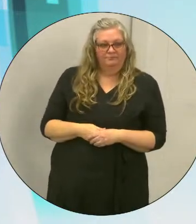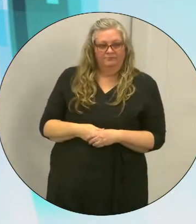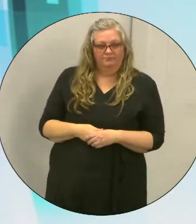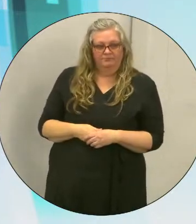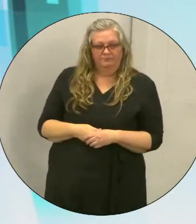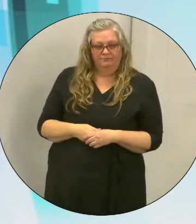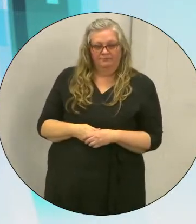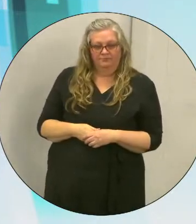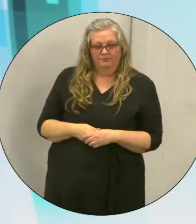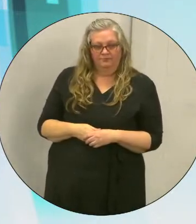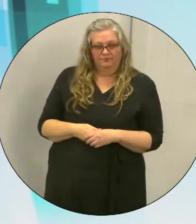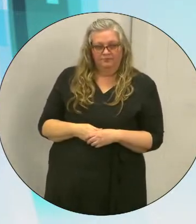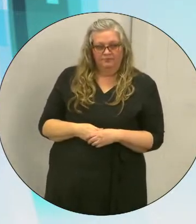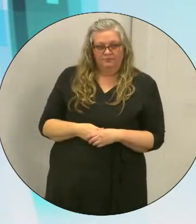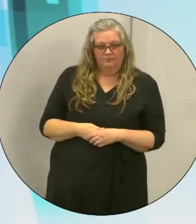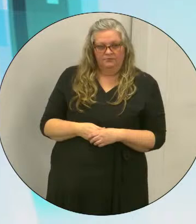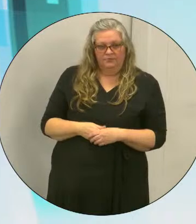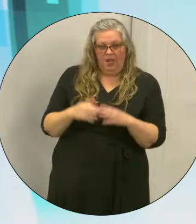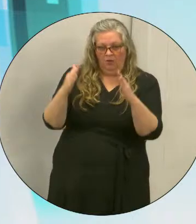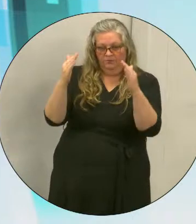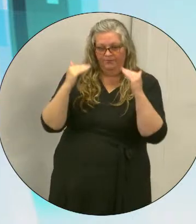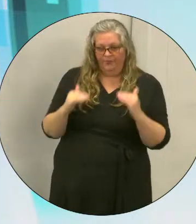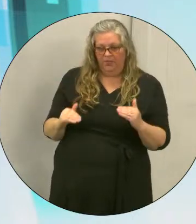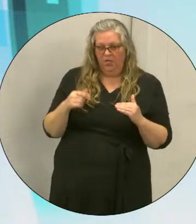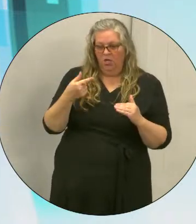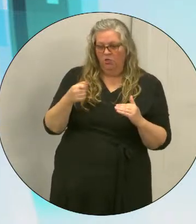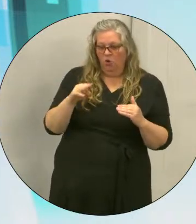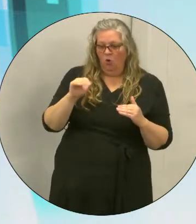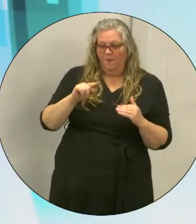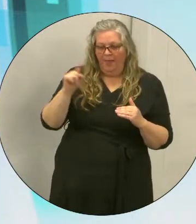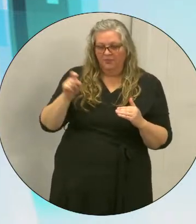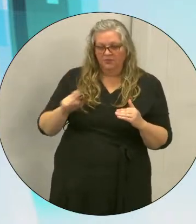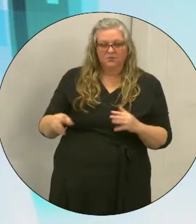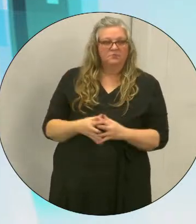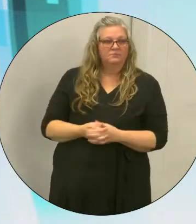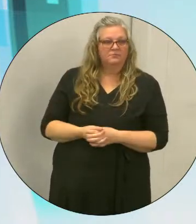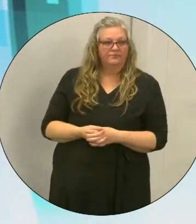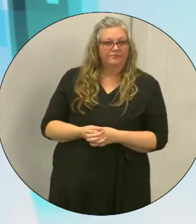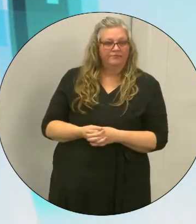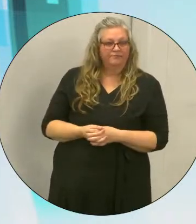And after Mr. Gomez, I have Jenna Robertson.